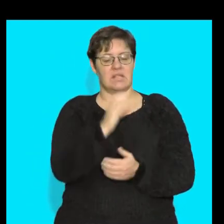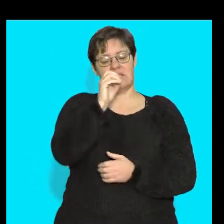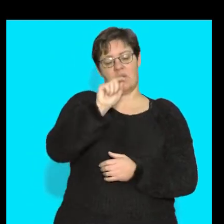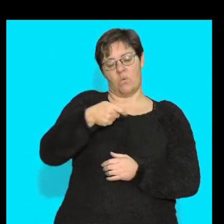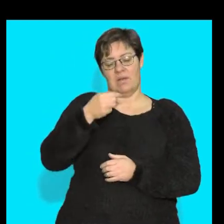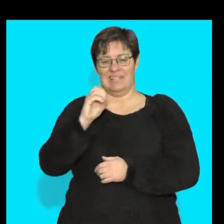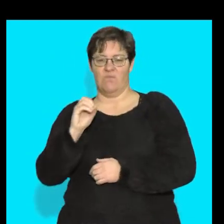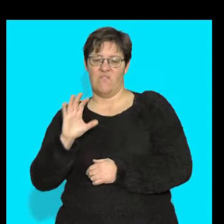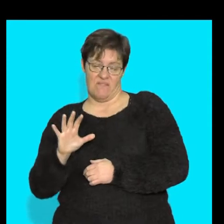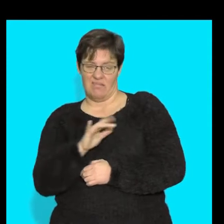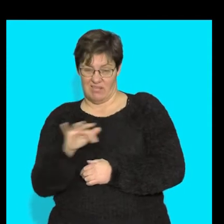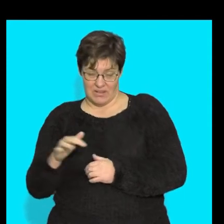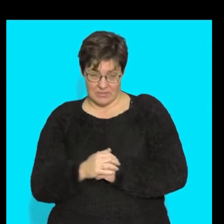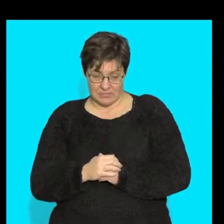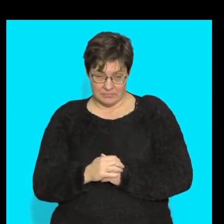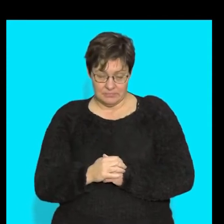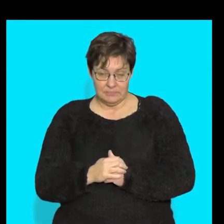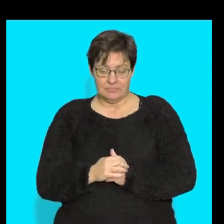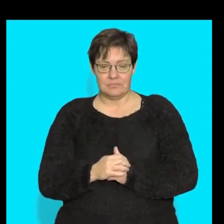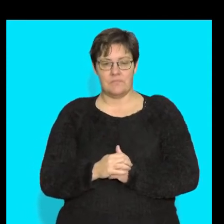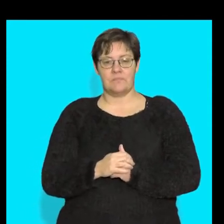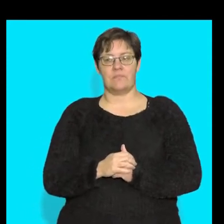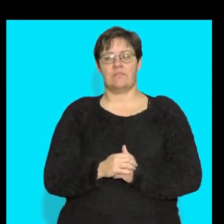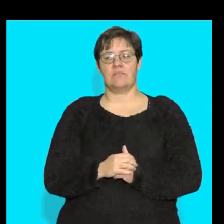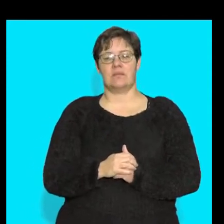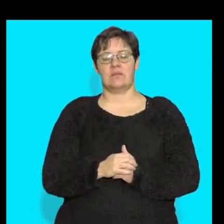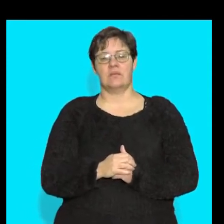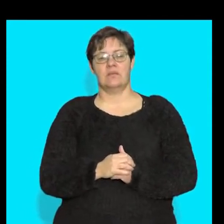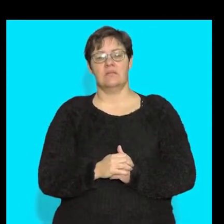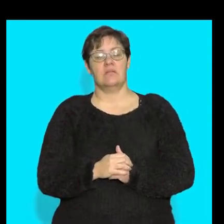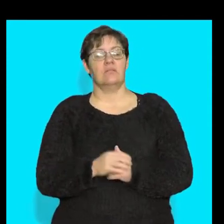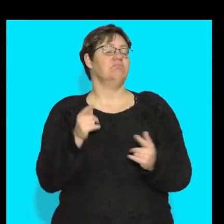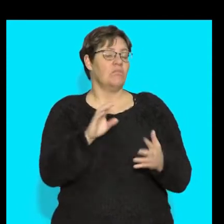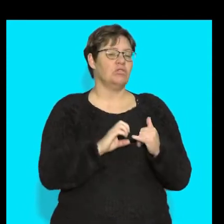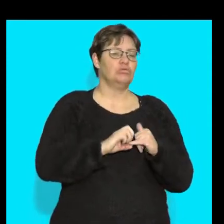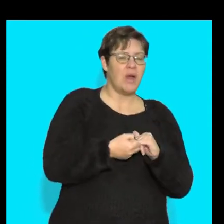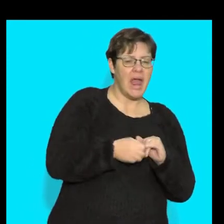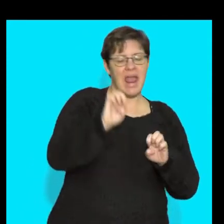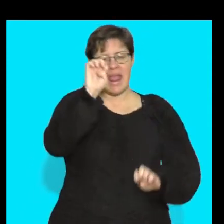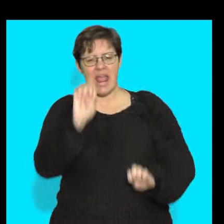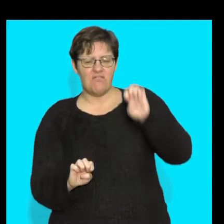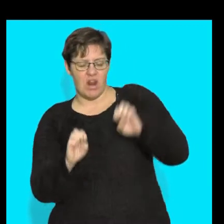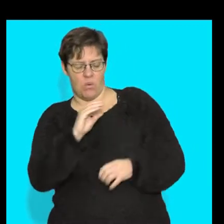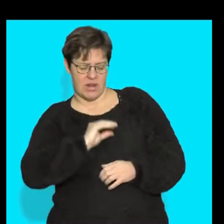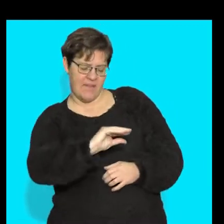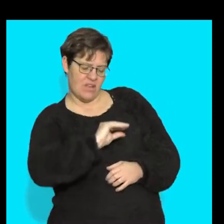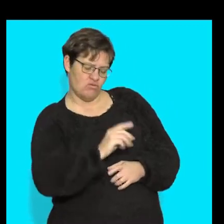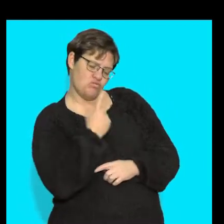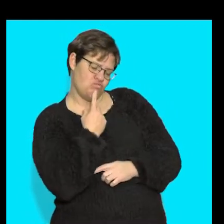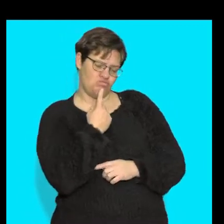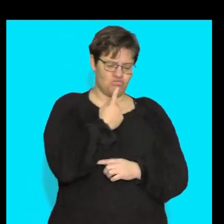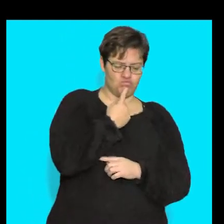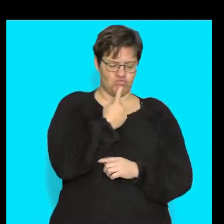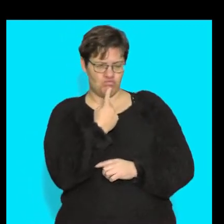a decimal number, please. Now, whenever you are trying to evaluate an investment, these are the